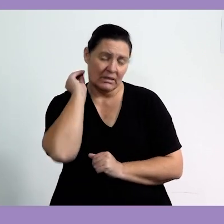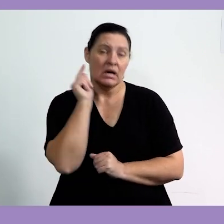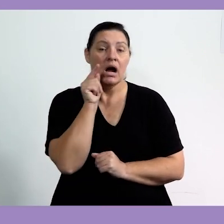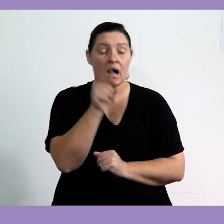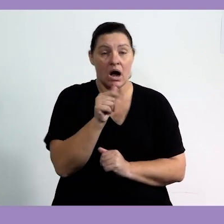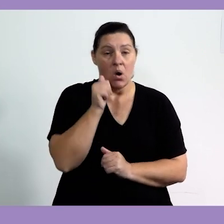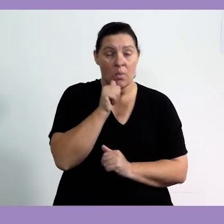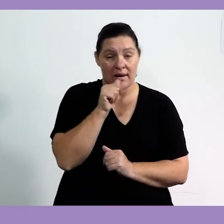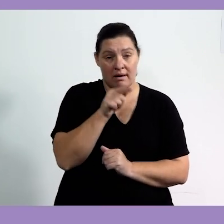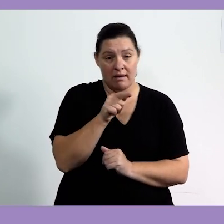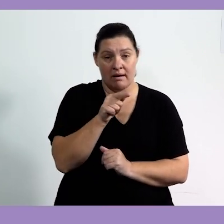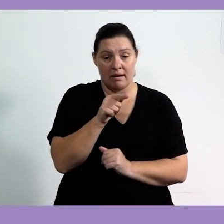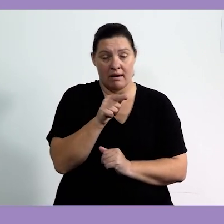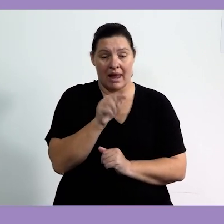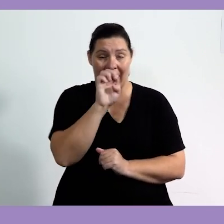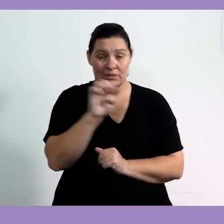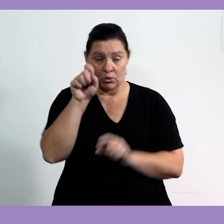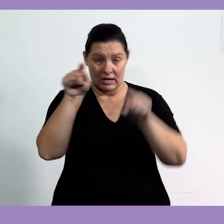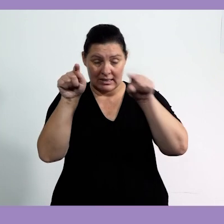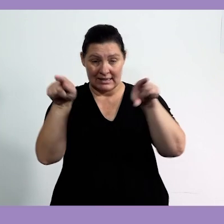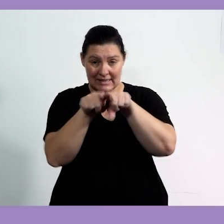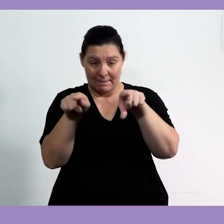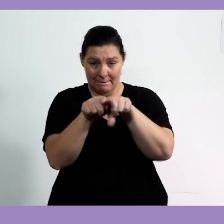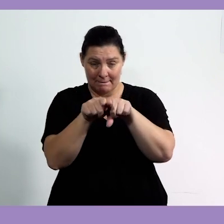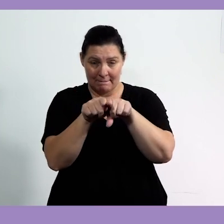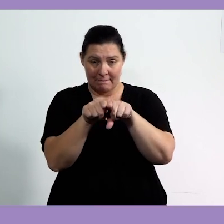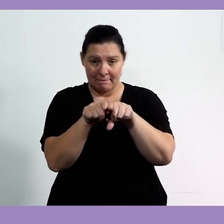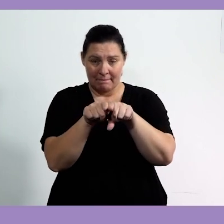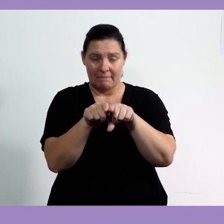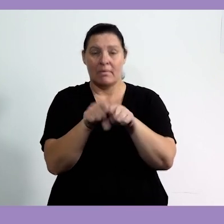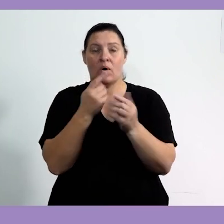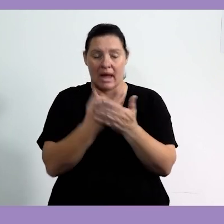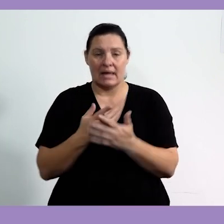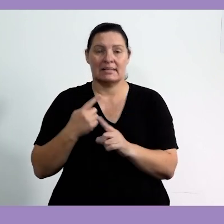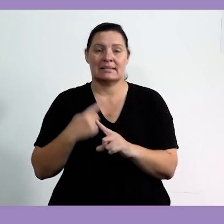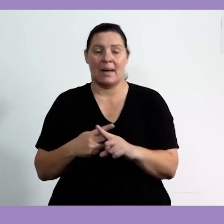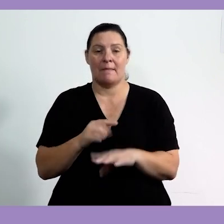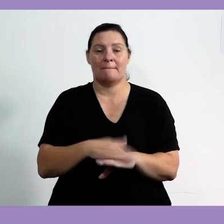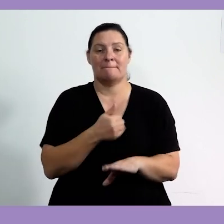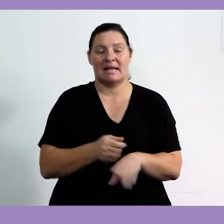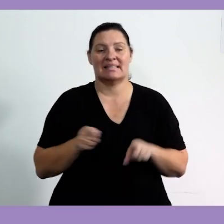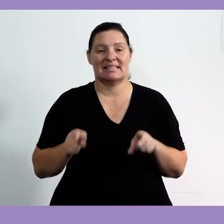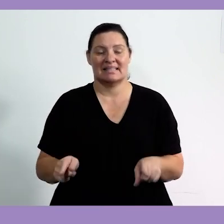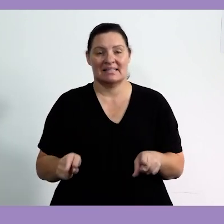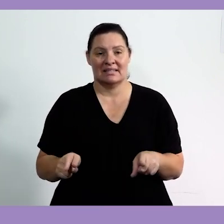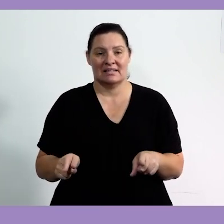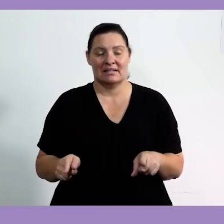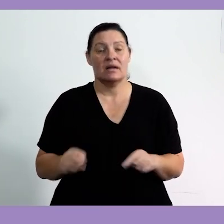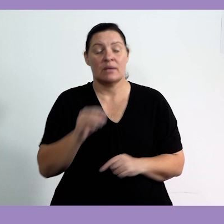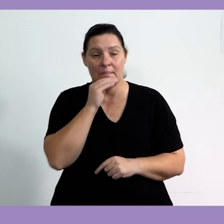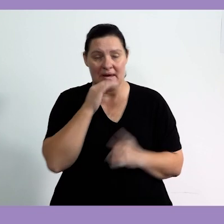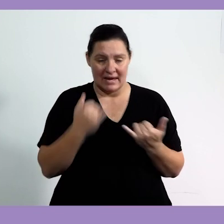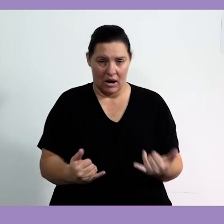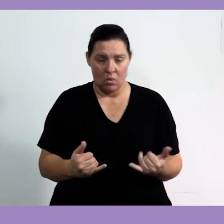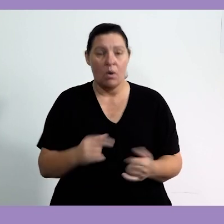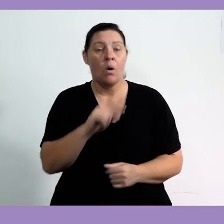here that when the exponents are the same, then we can multiply the bases. This means